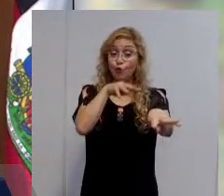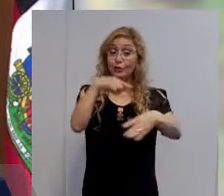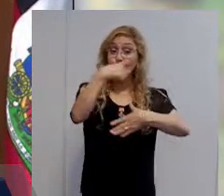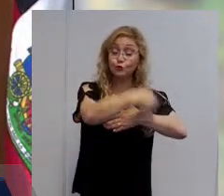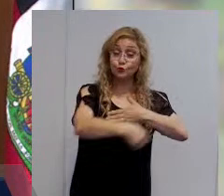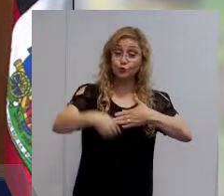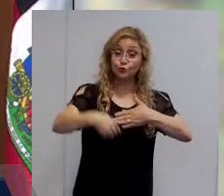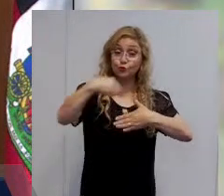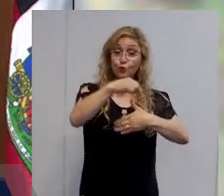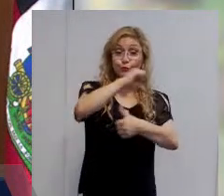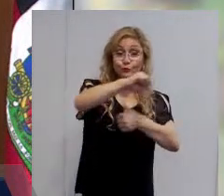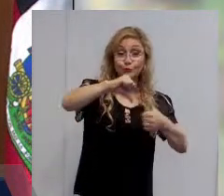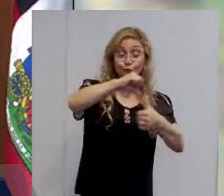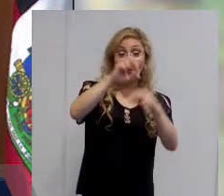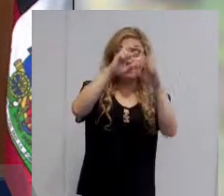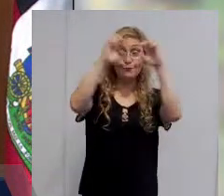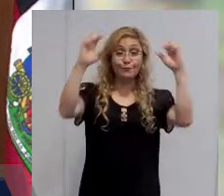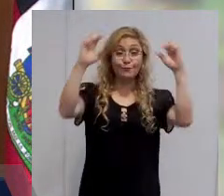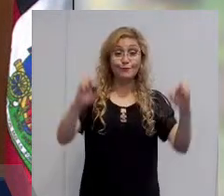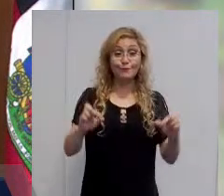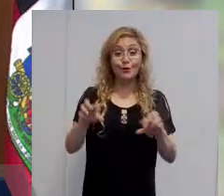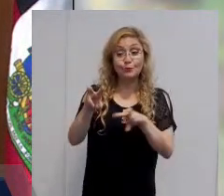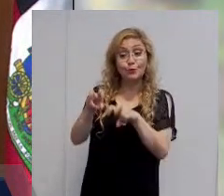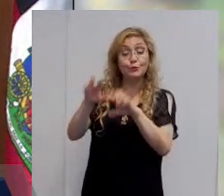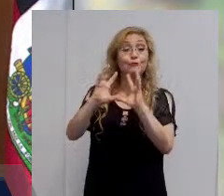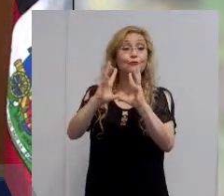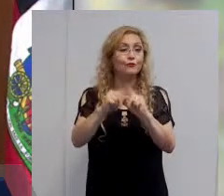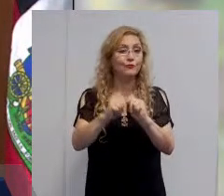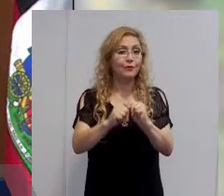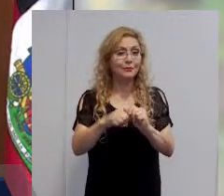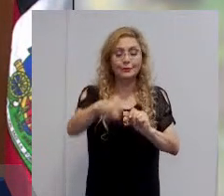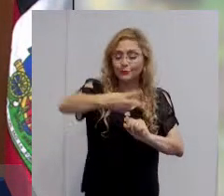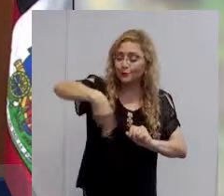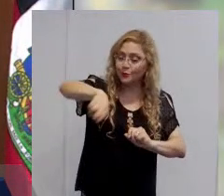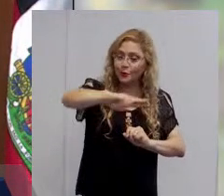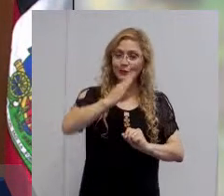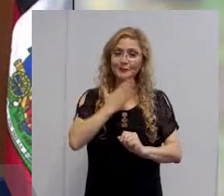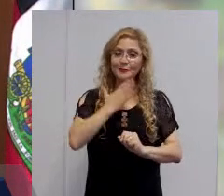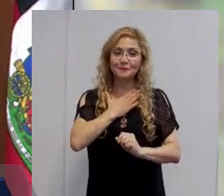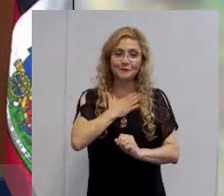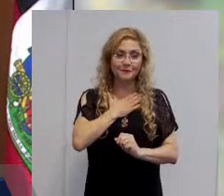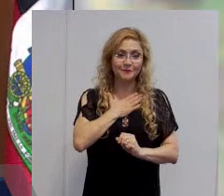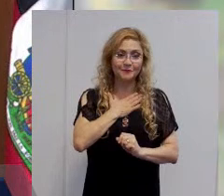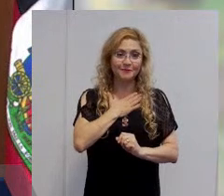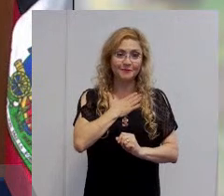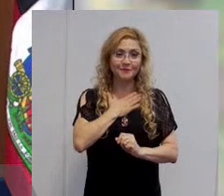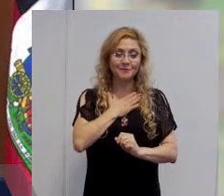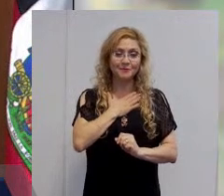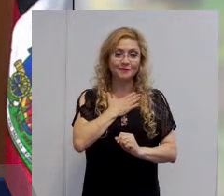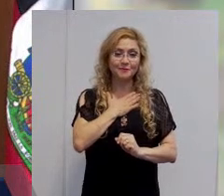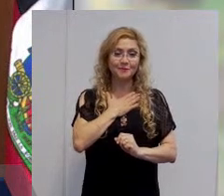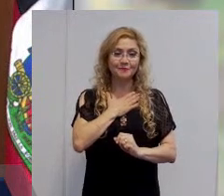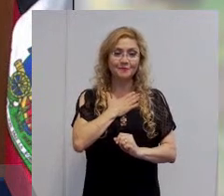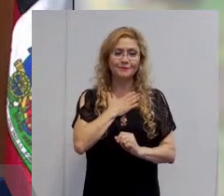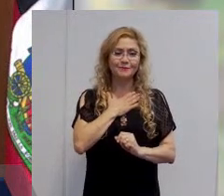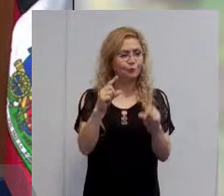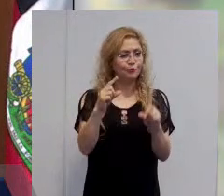ceremony of the Latin American meeting on